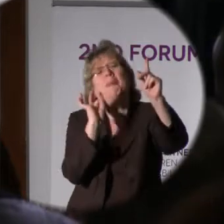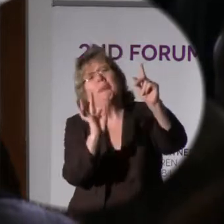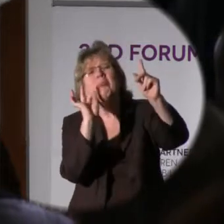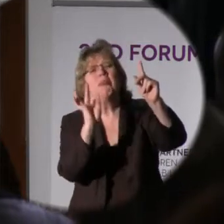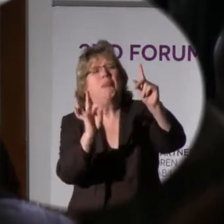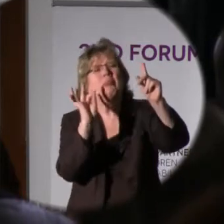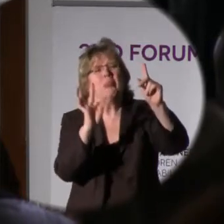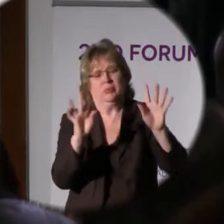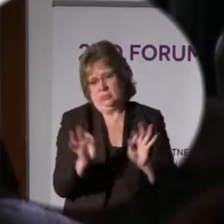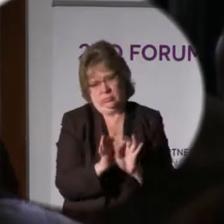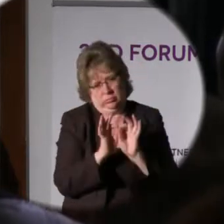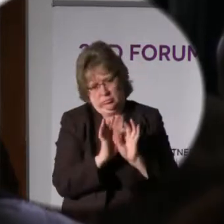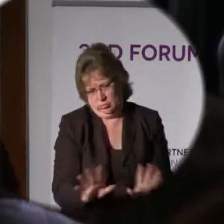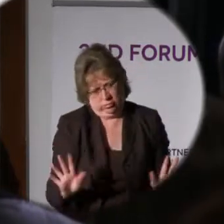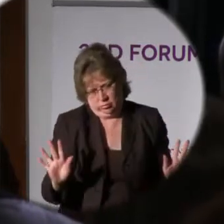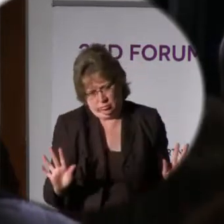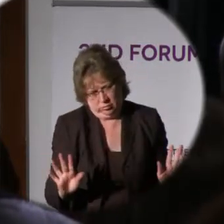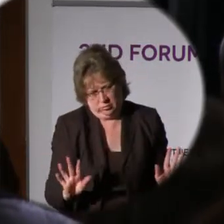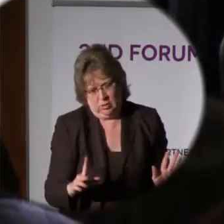children.